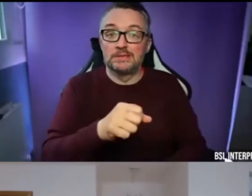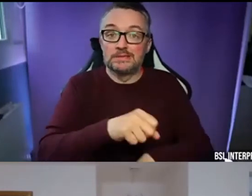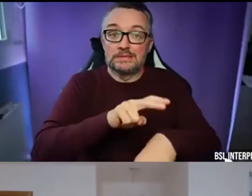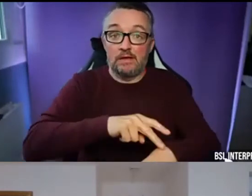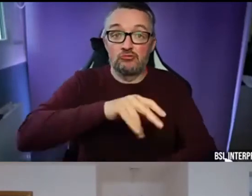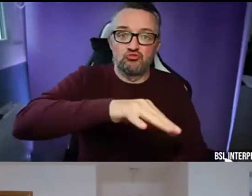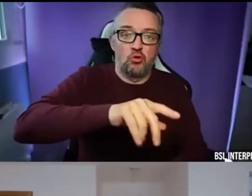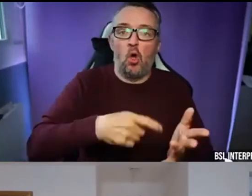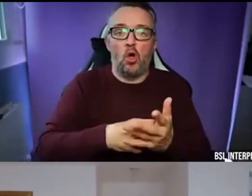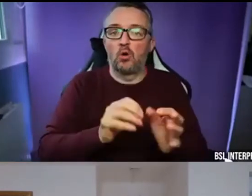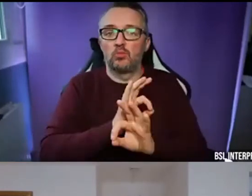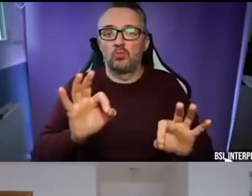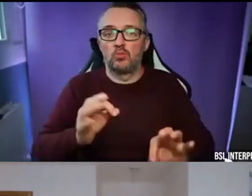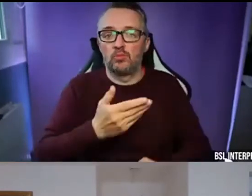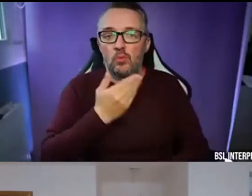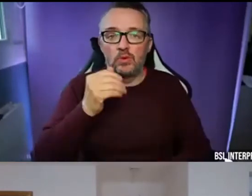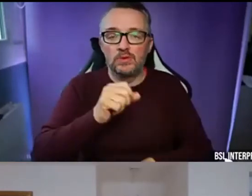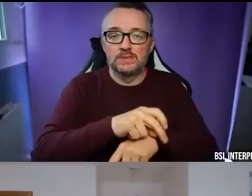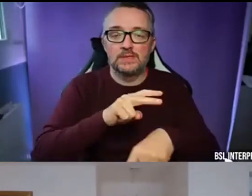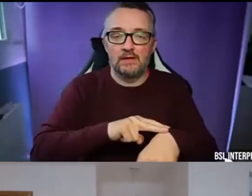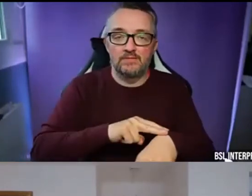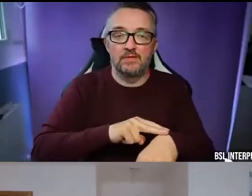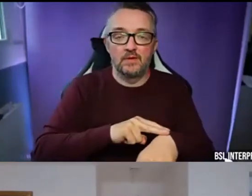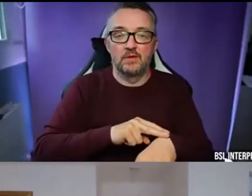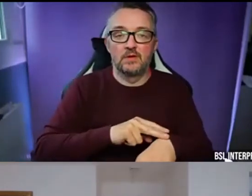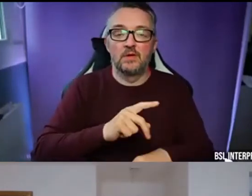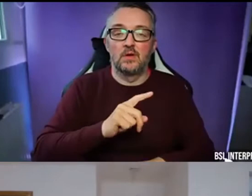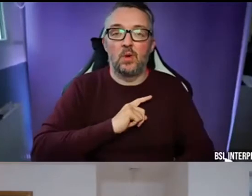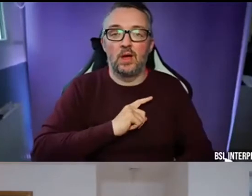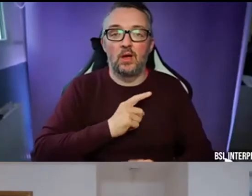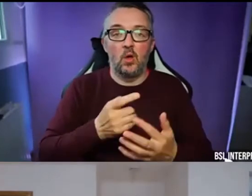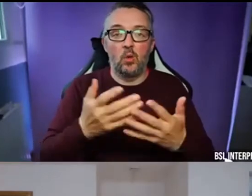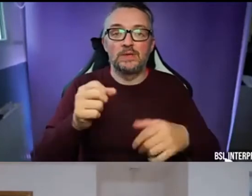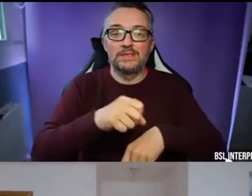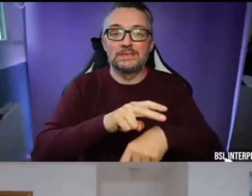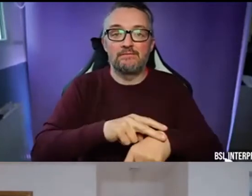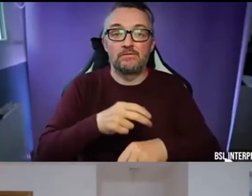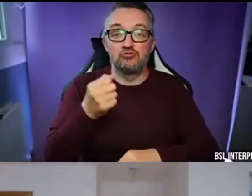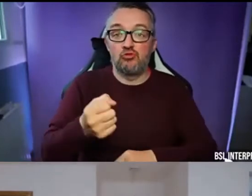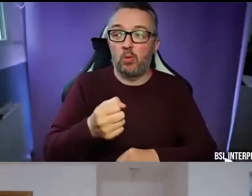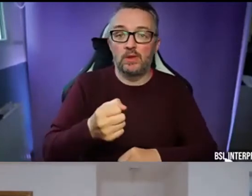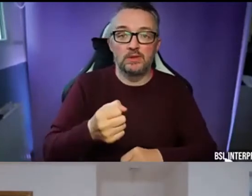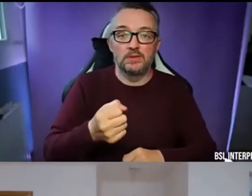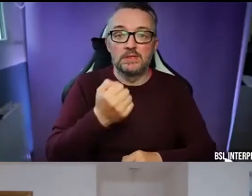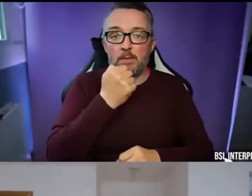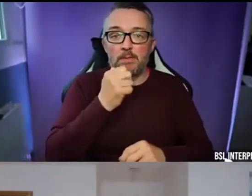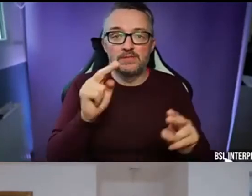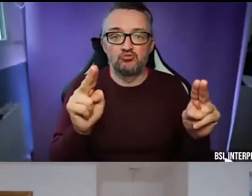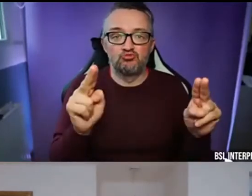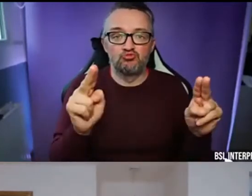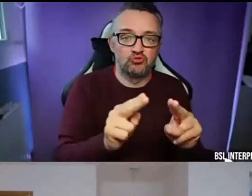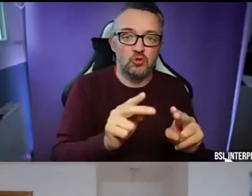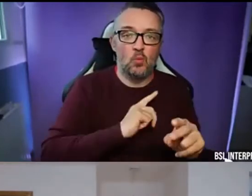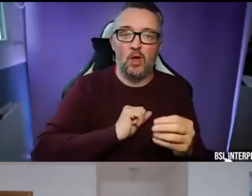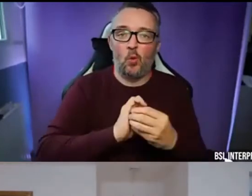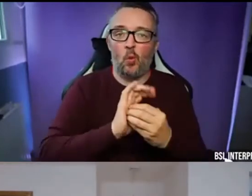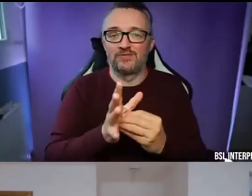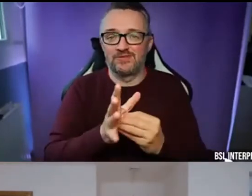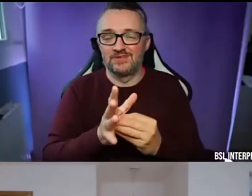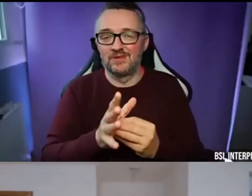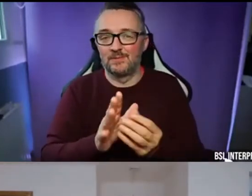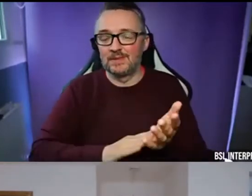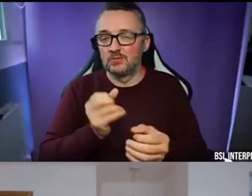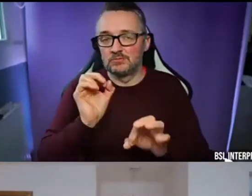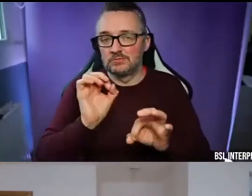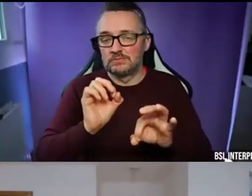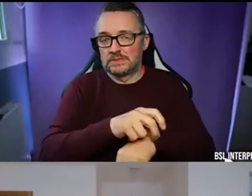assistance, particularly cogent at the moment, especially because a lot of the staffing at railway stations has been reduced as a result of COVID. We